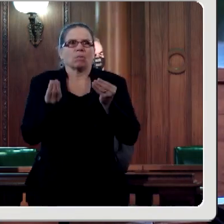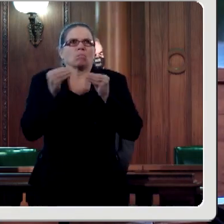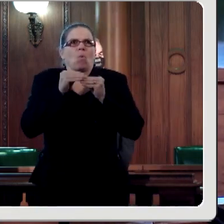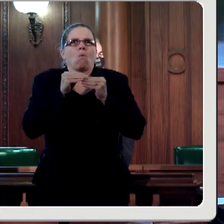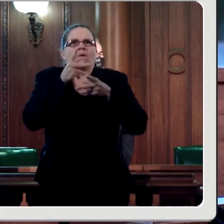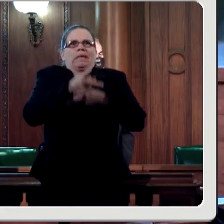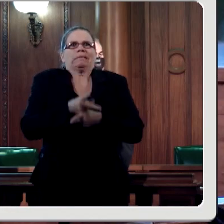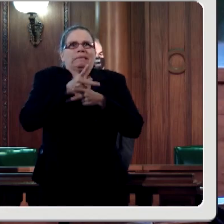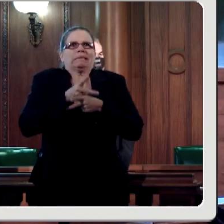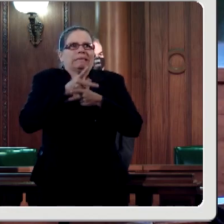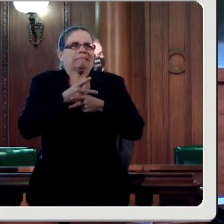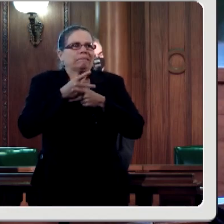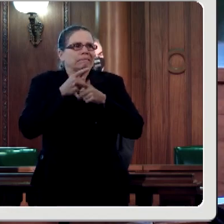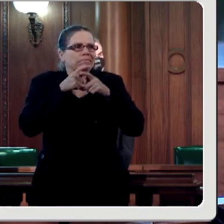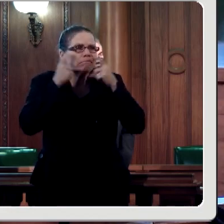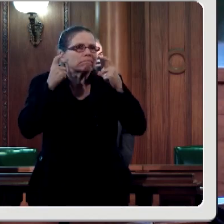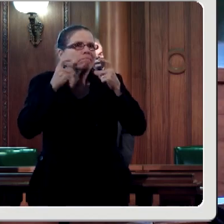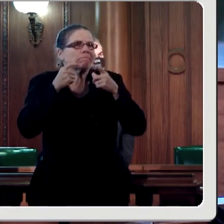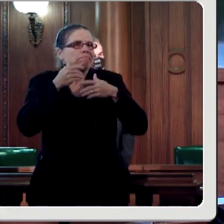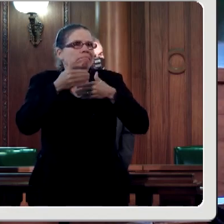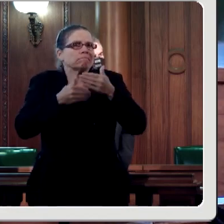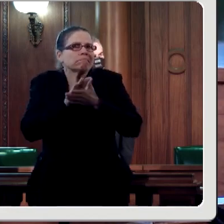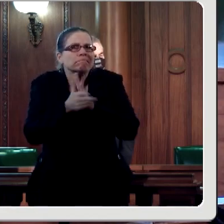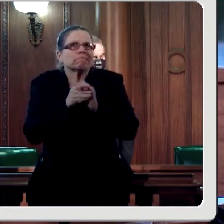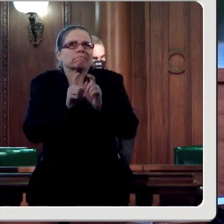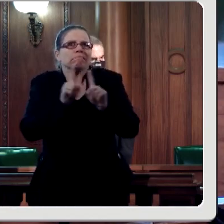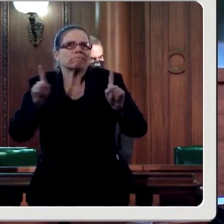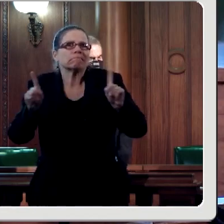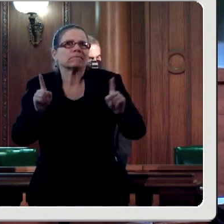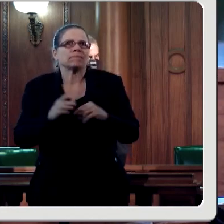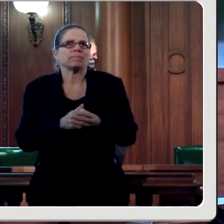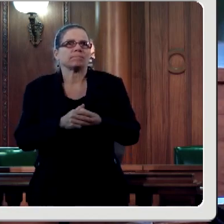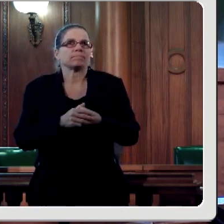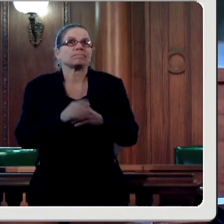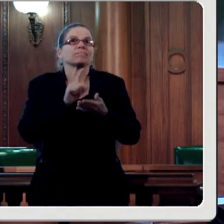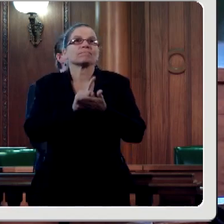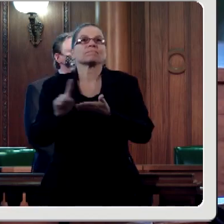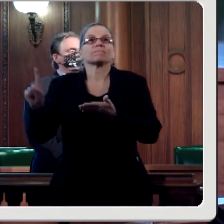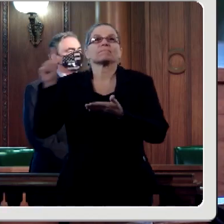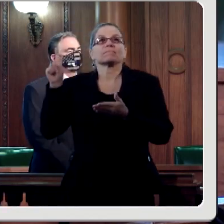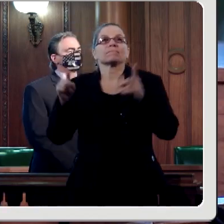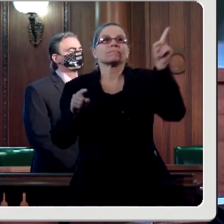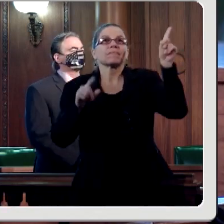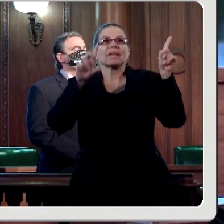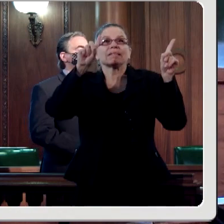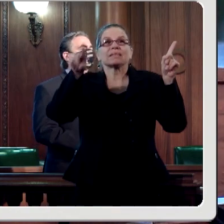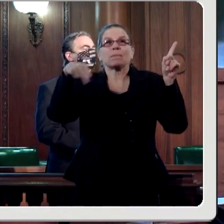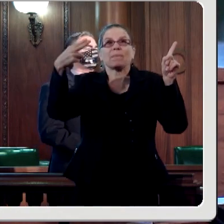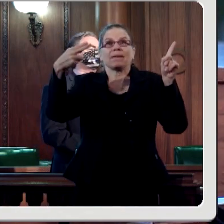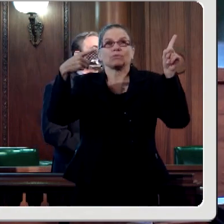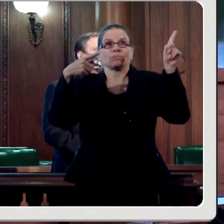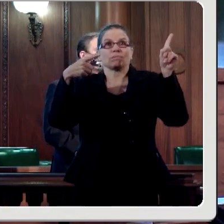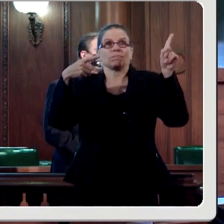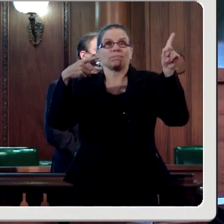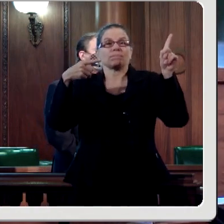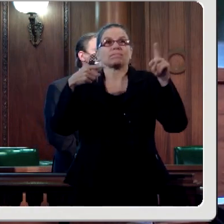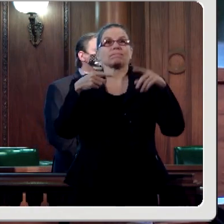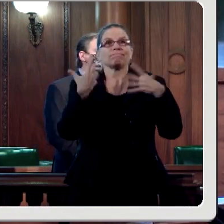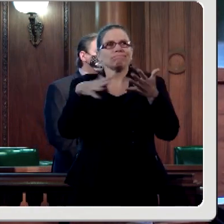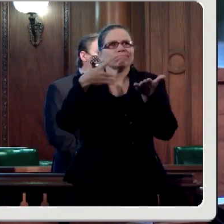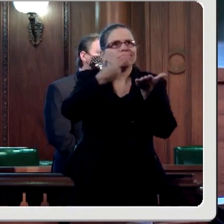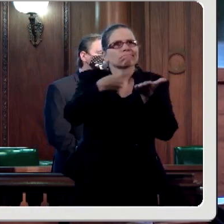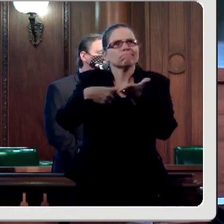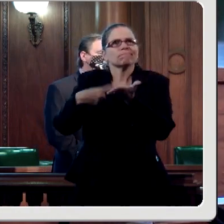We had a Zoom call with DPH last week, and they've offered us some resources in the city